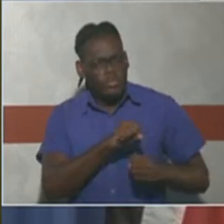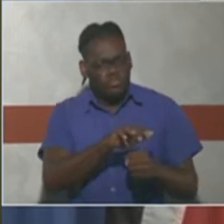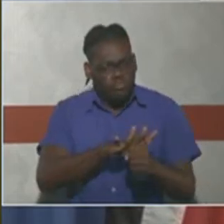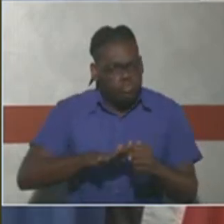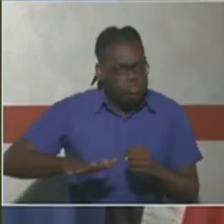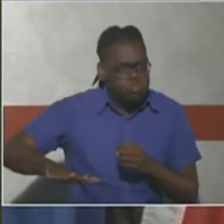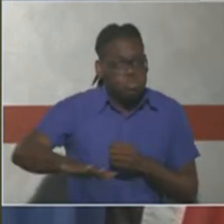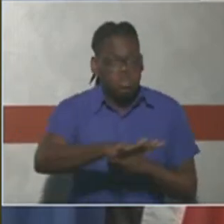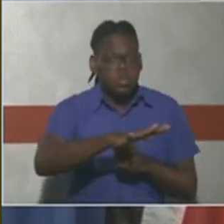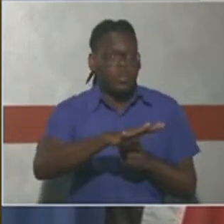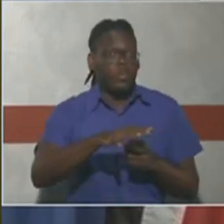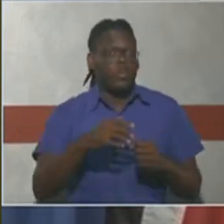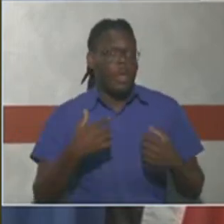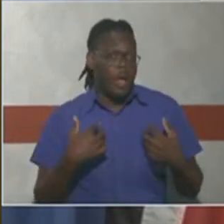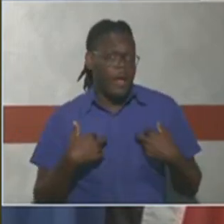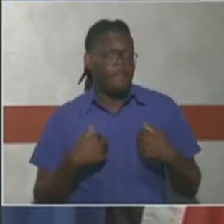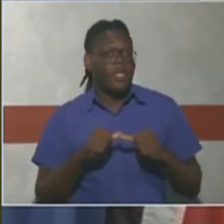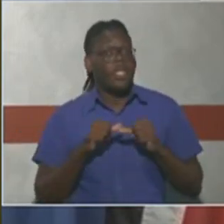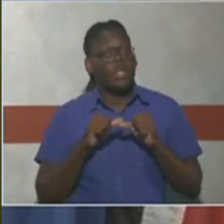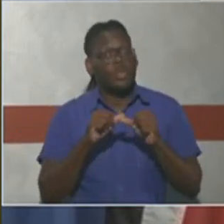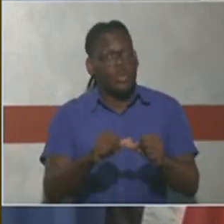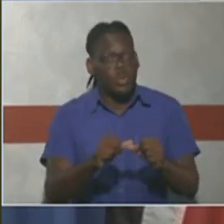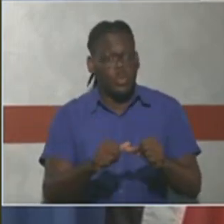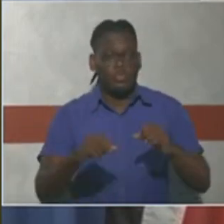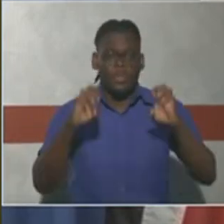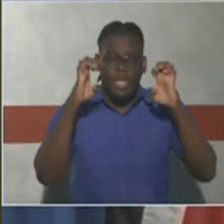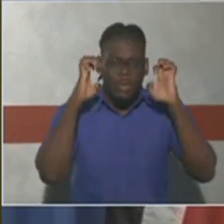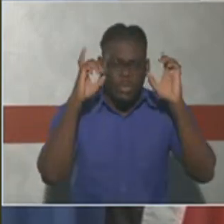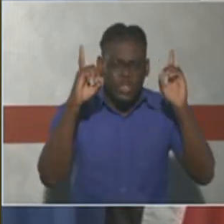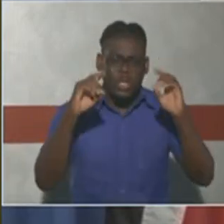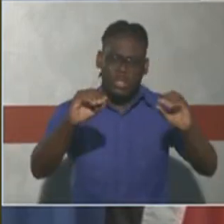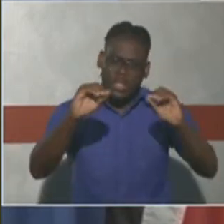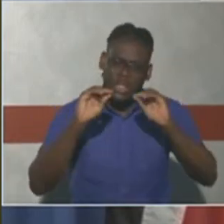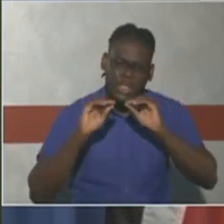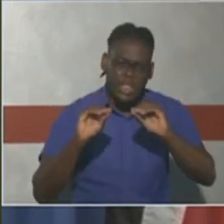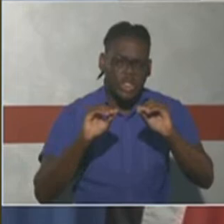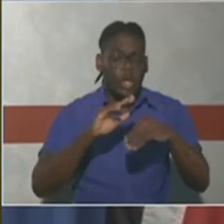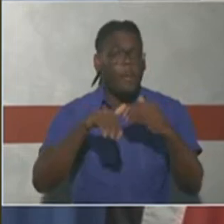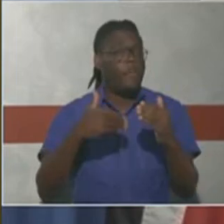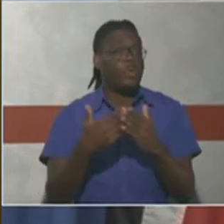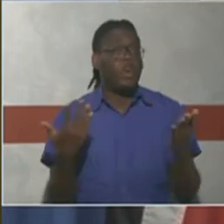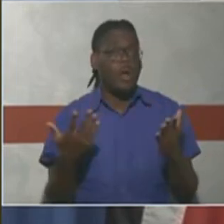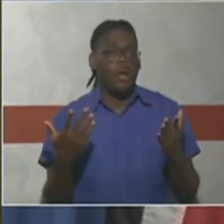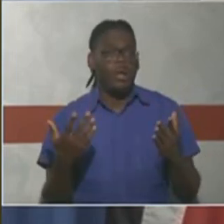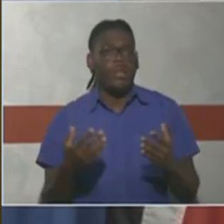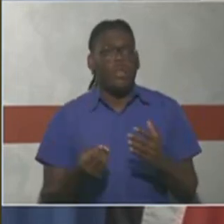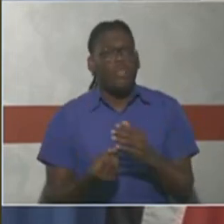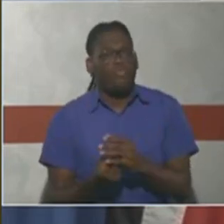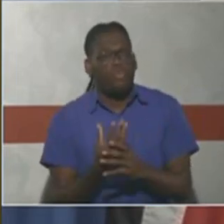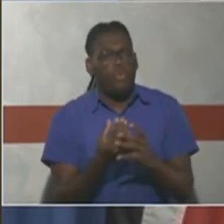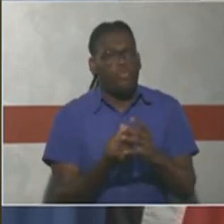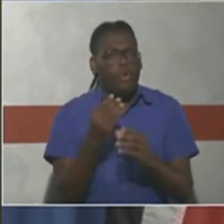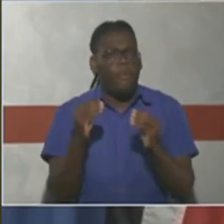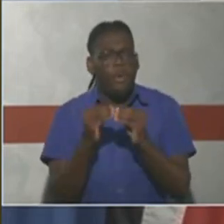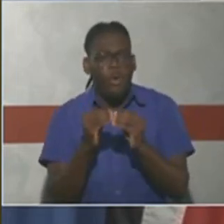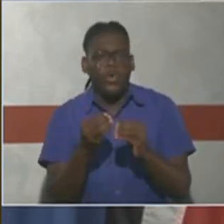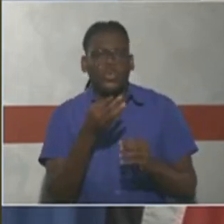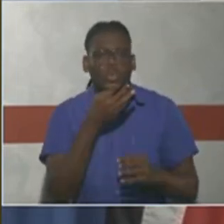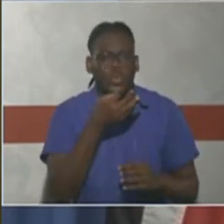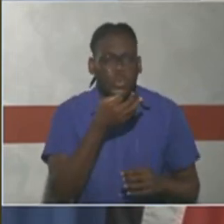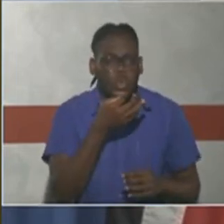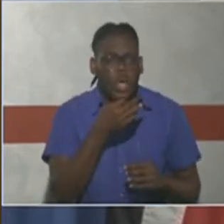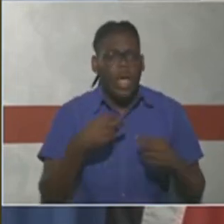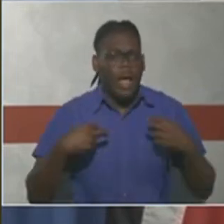who are concerned about energy and food security, about the significant role that Trinidad and Tobago can play in